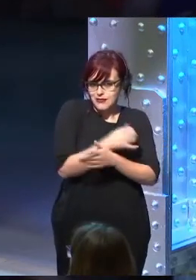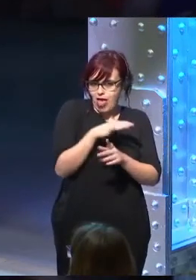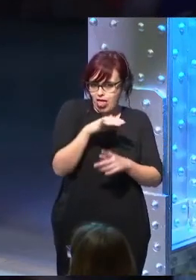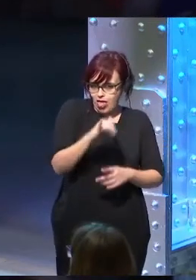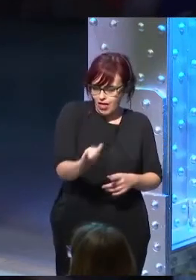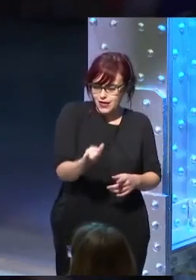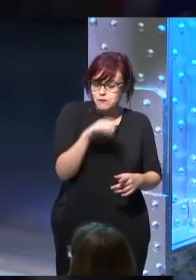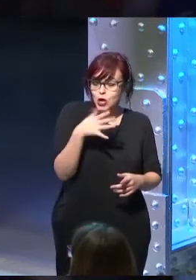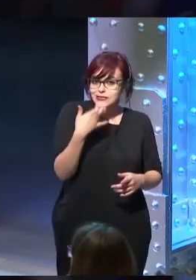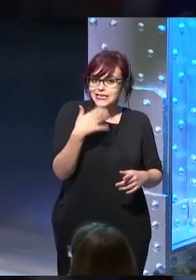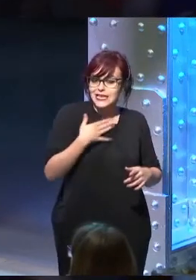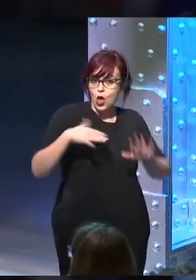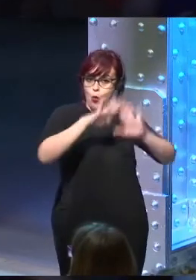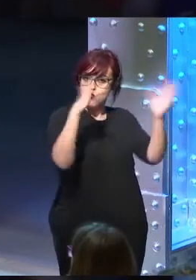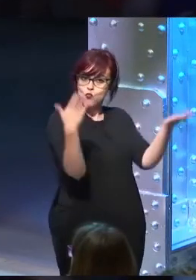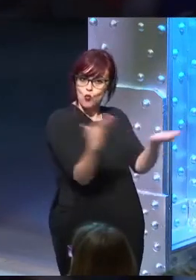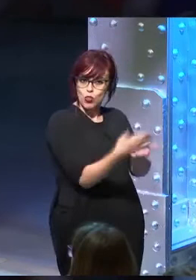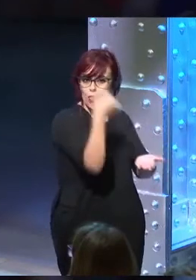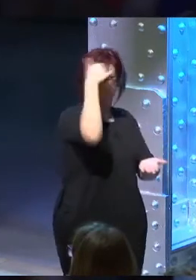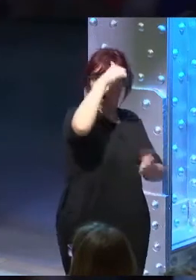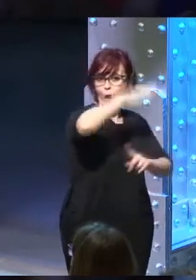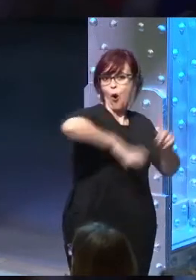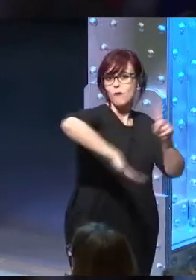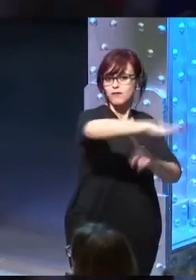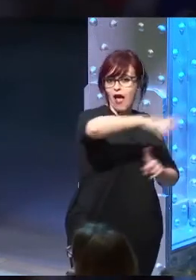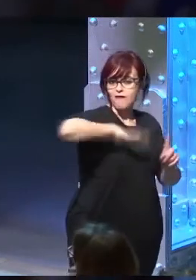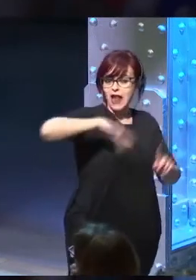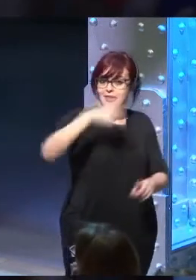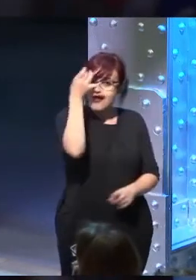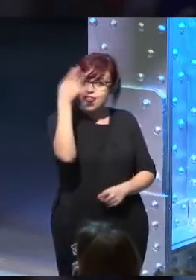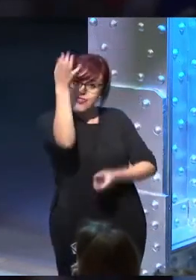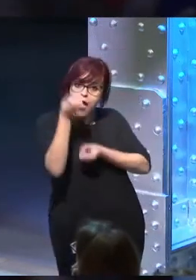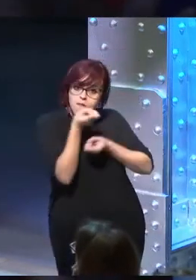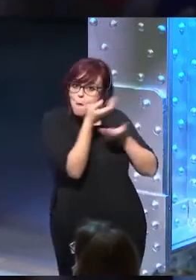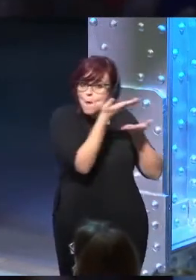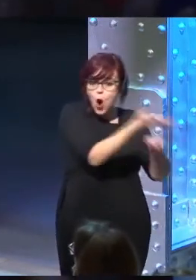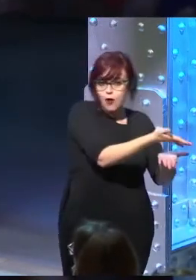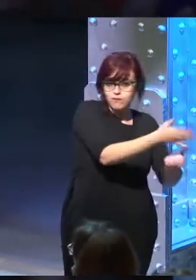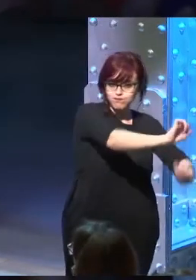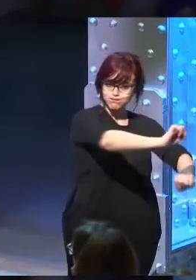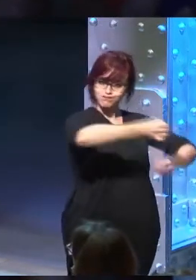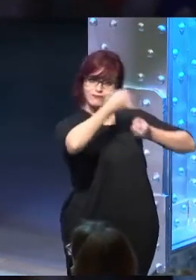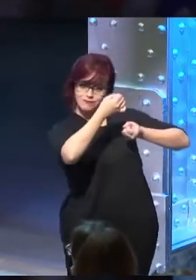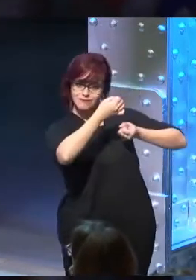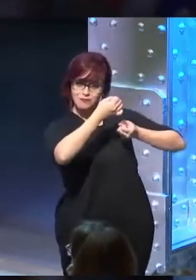and I hope some of you will recognise it. You're at a meeting, you make a